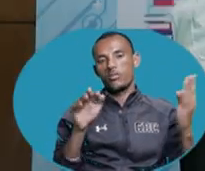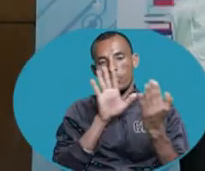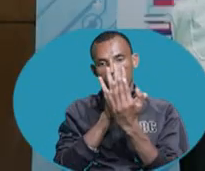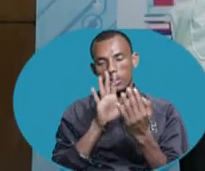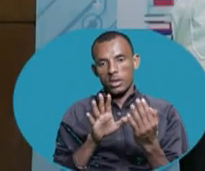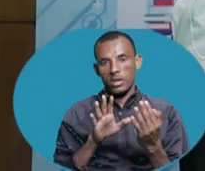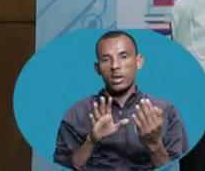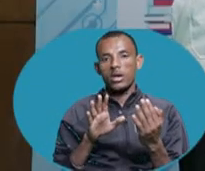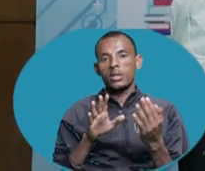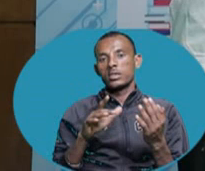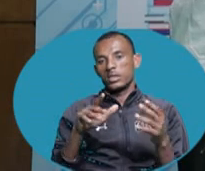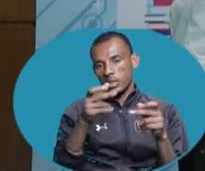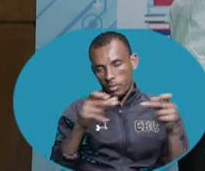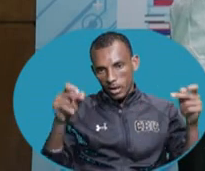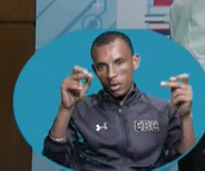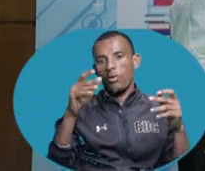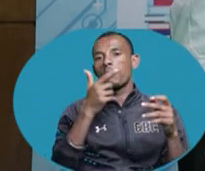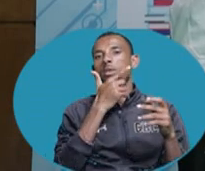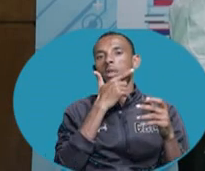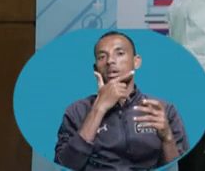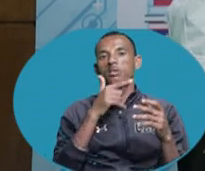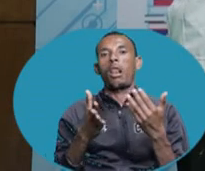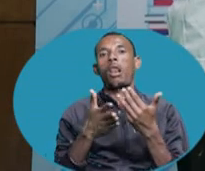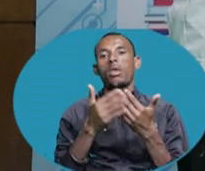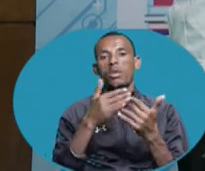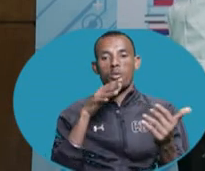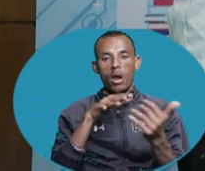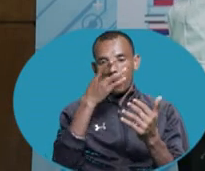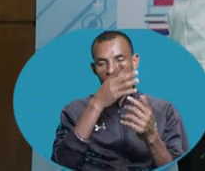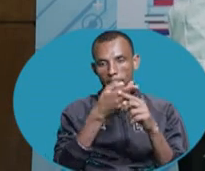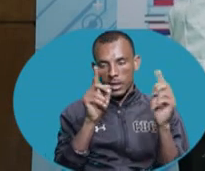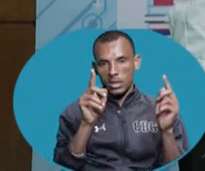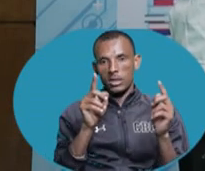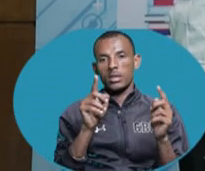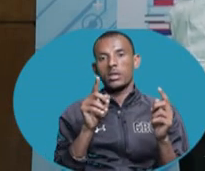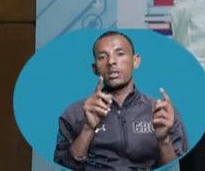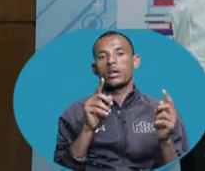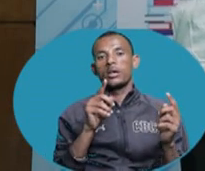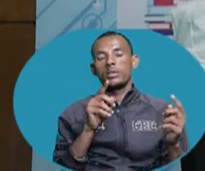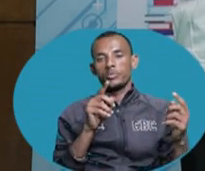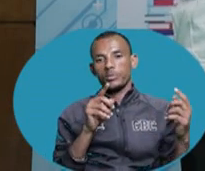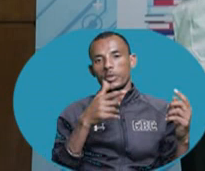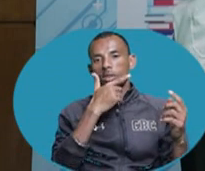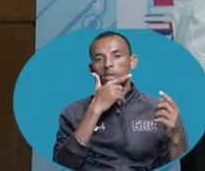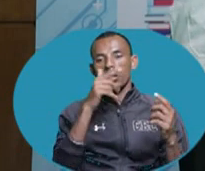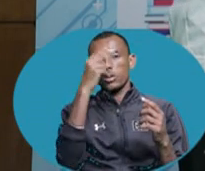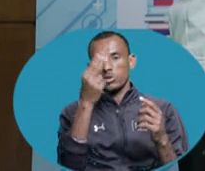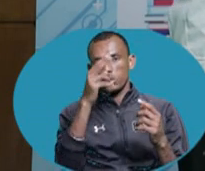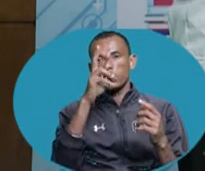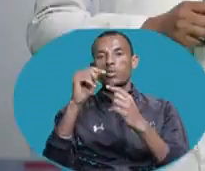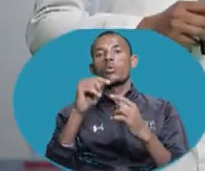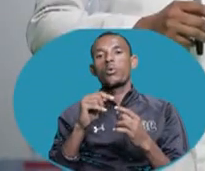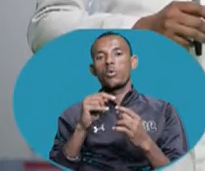Britain, daylighting war. But Britain used radar to defend the Nazi. By